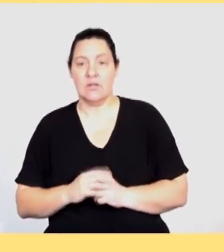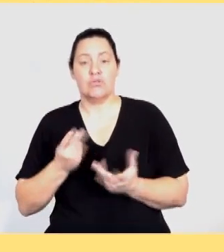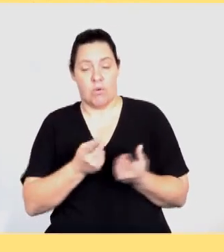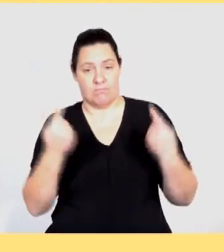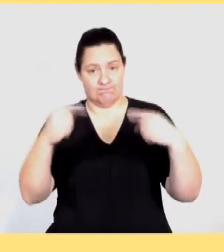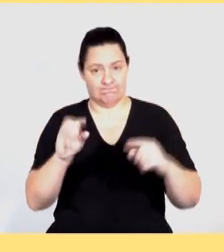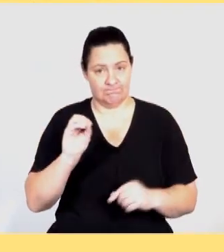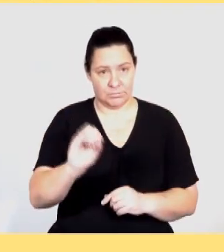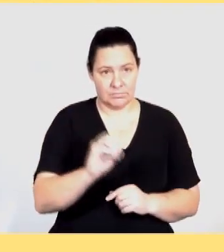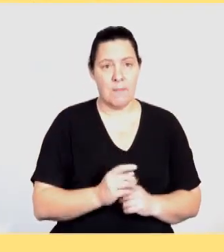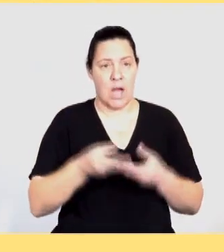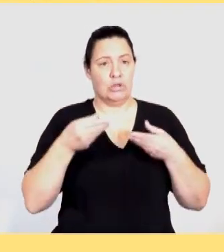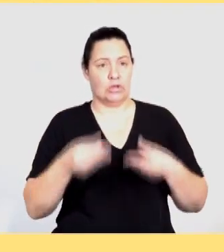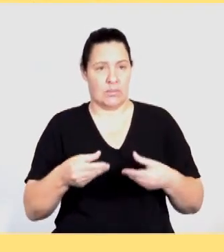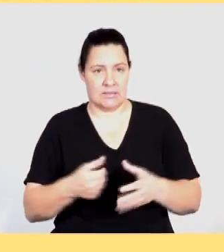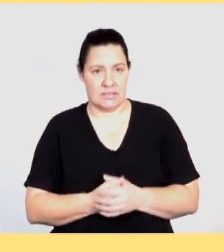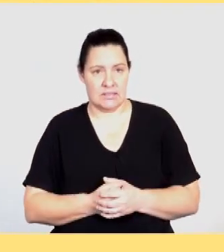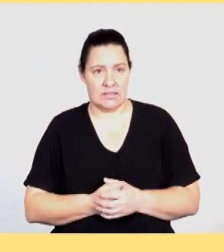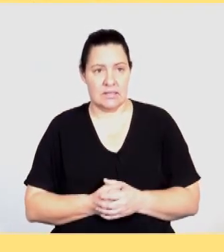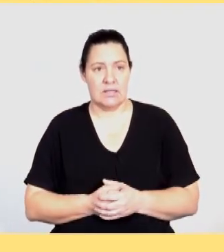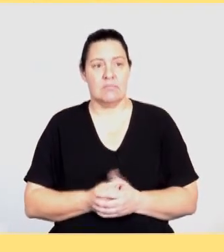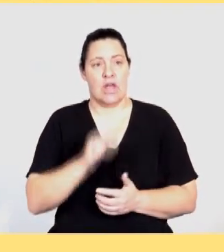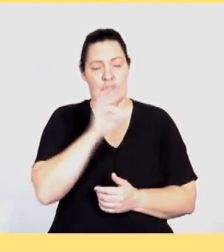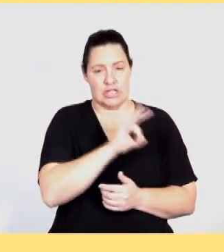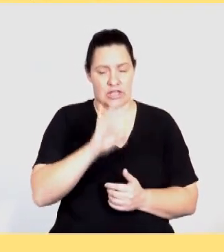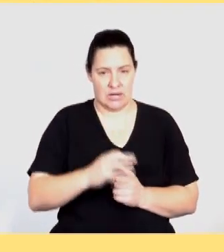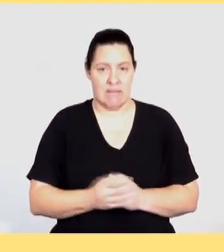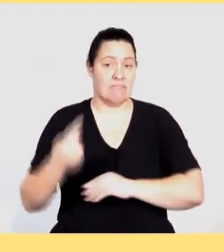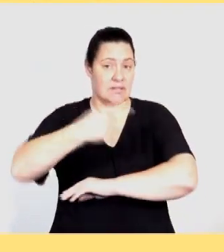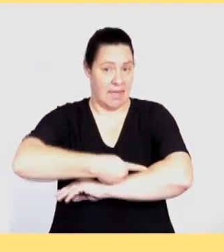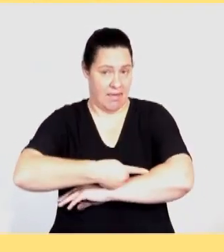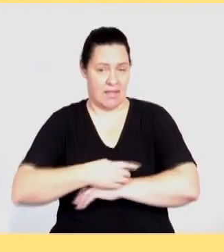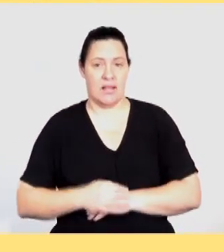7,920. So when I come here now, I'm now saying my document is